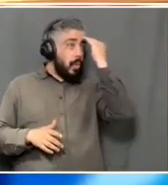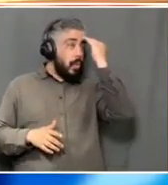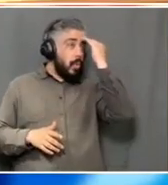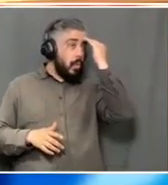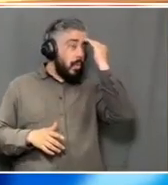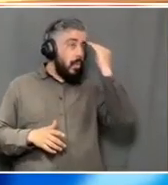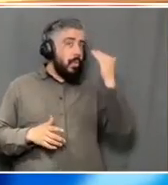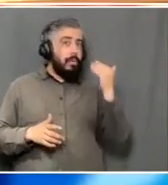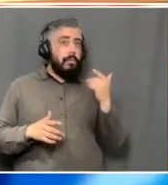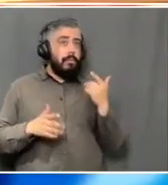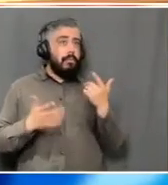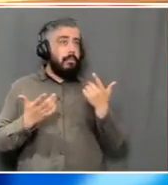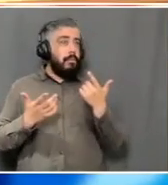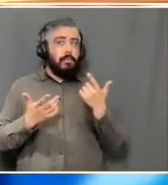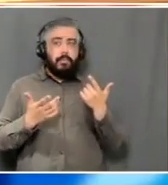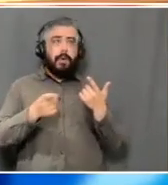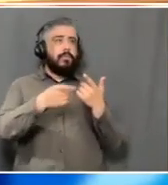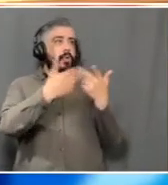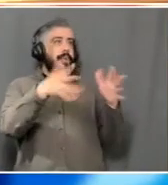he already has it.